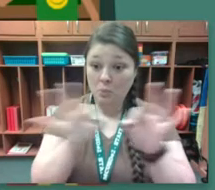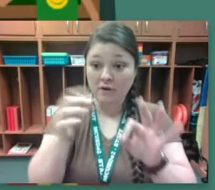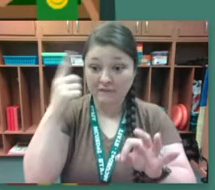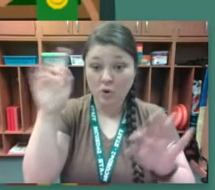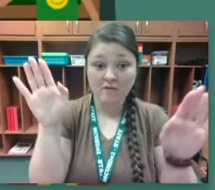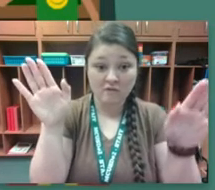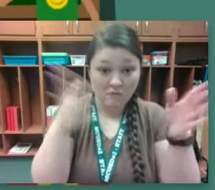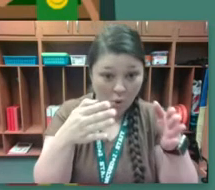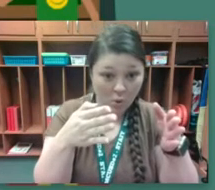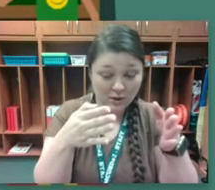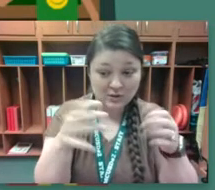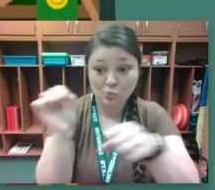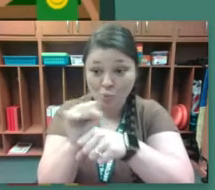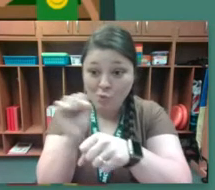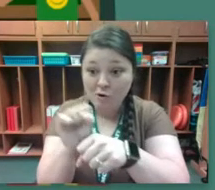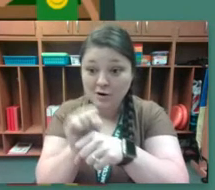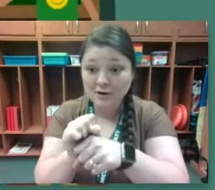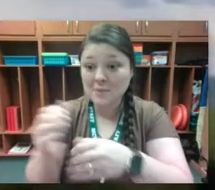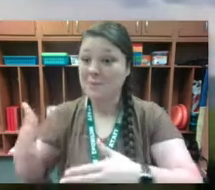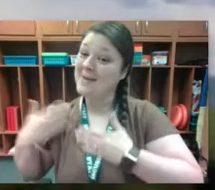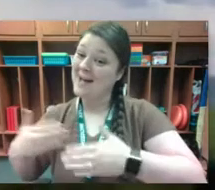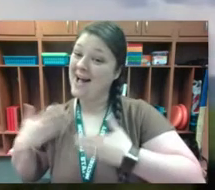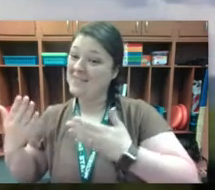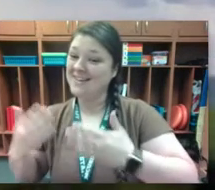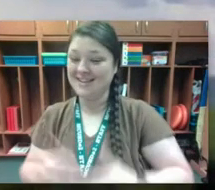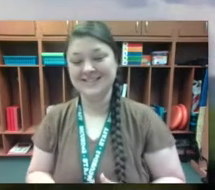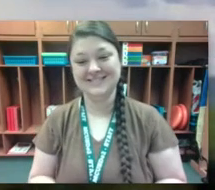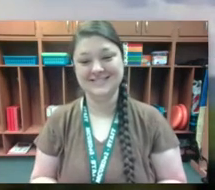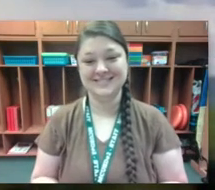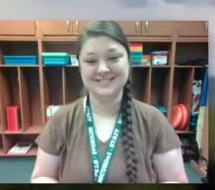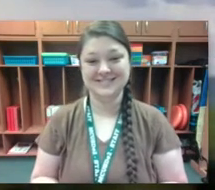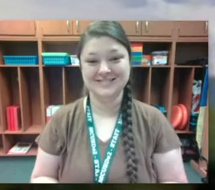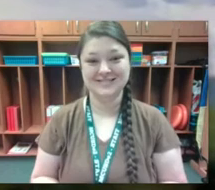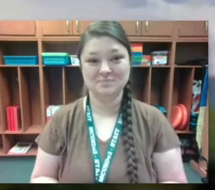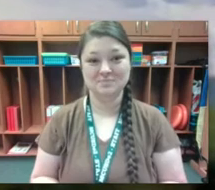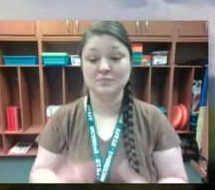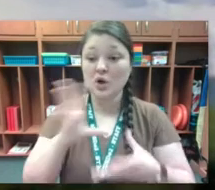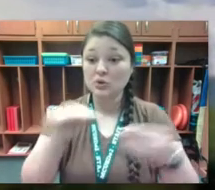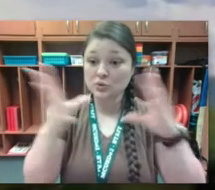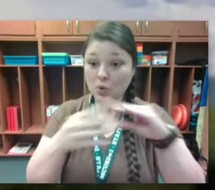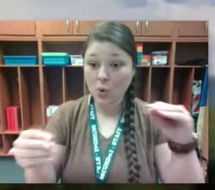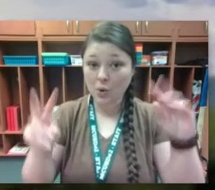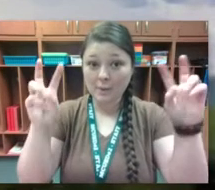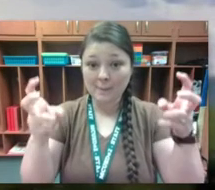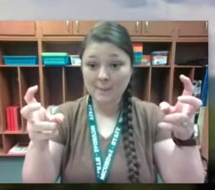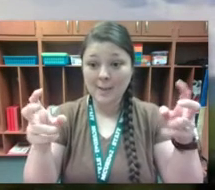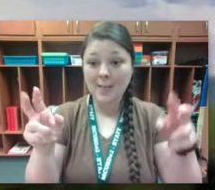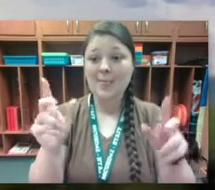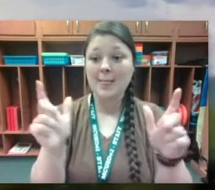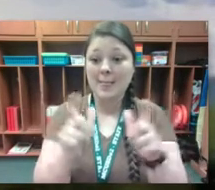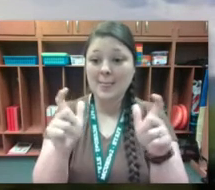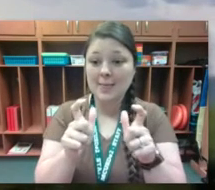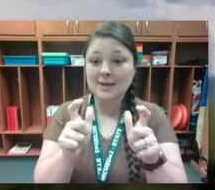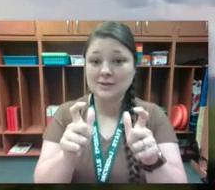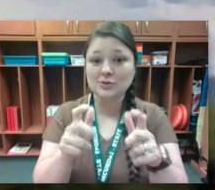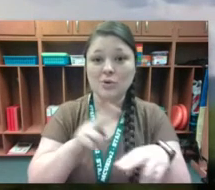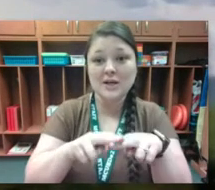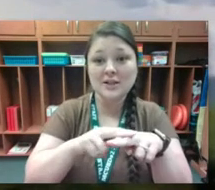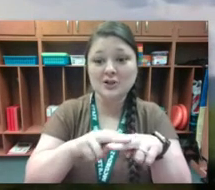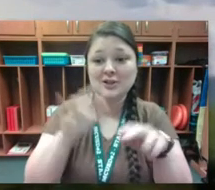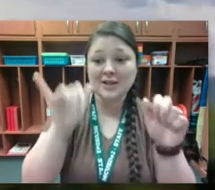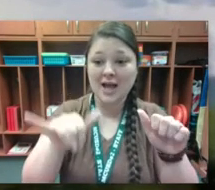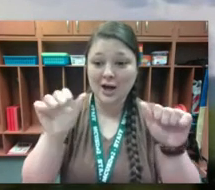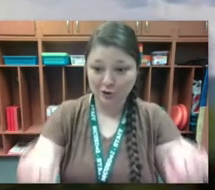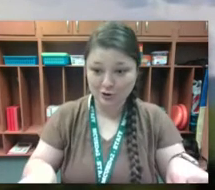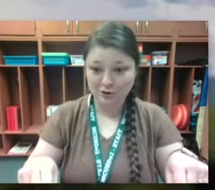focus, stay on task, and be happy. The story of The Little Engine That Could is a great example of positive